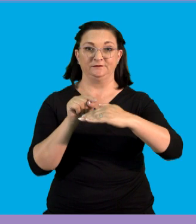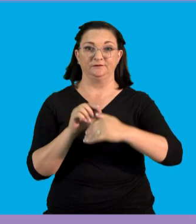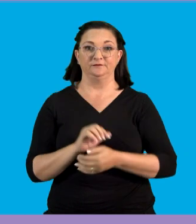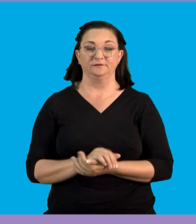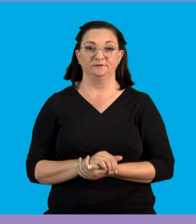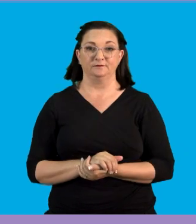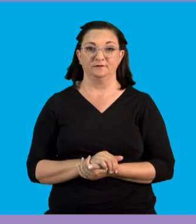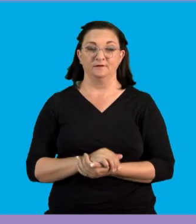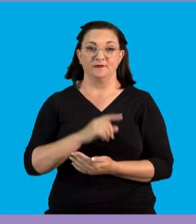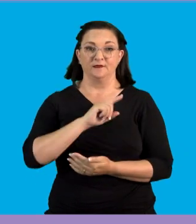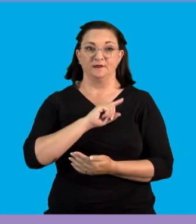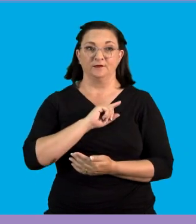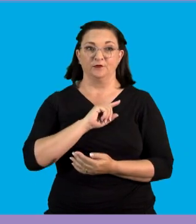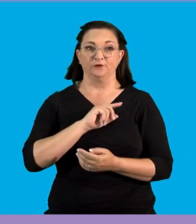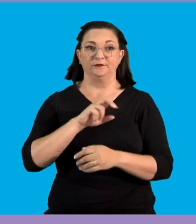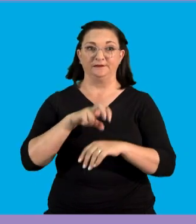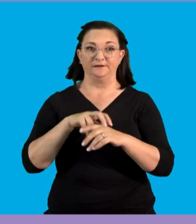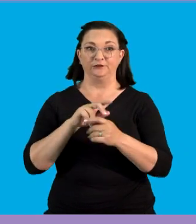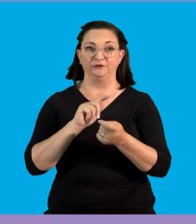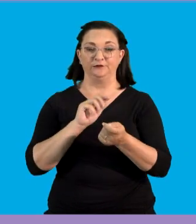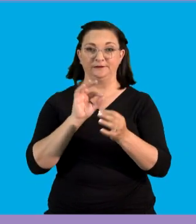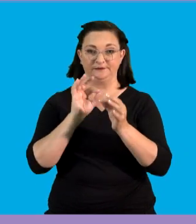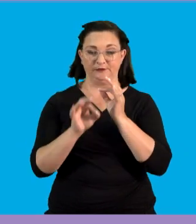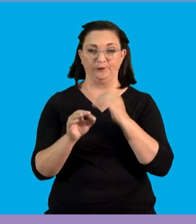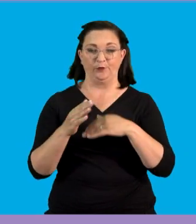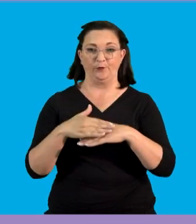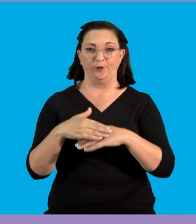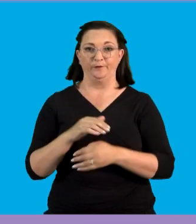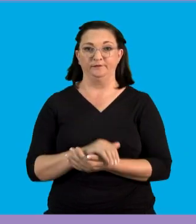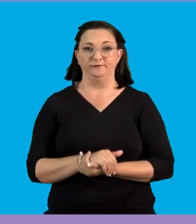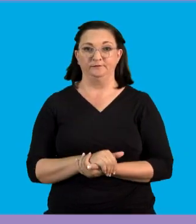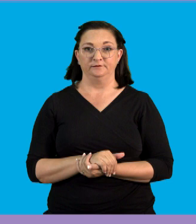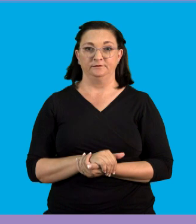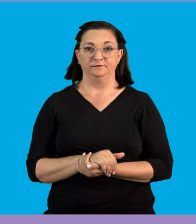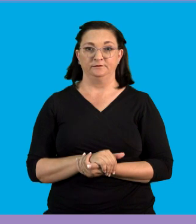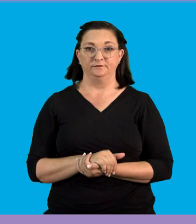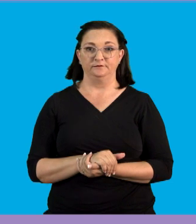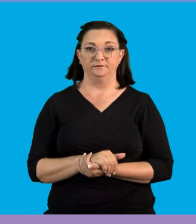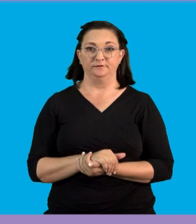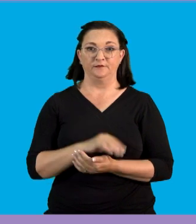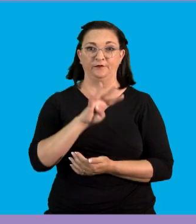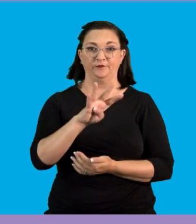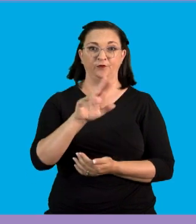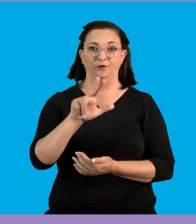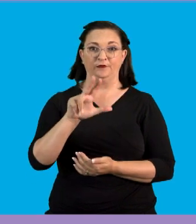the denominator, we are going to need to simplify it. So when we simplify that, that